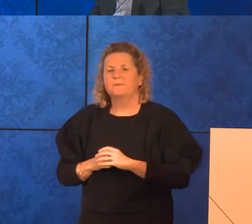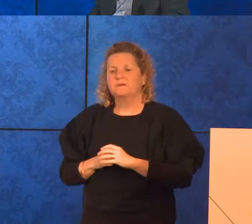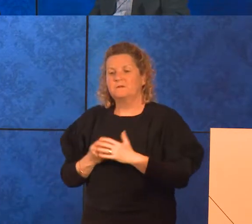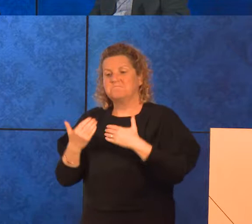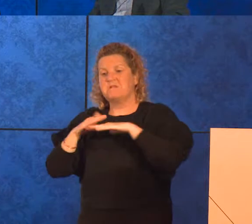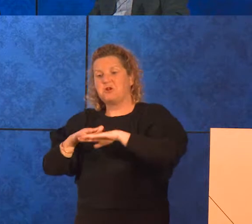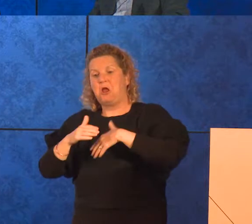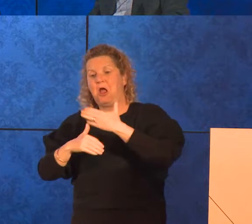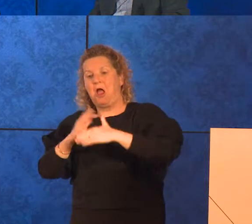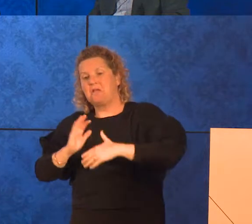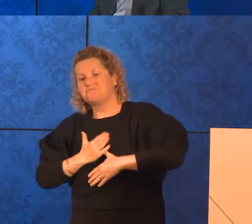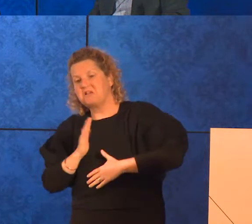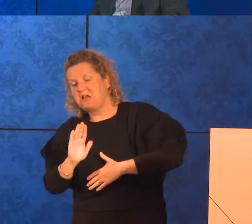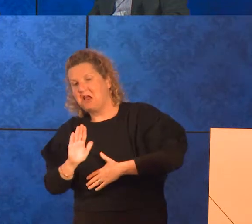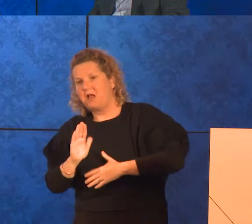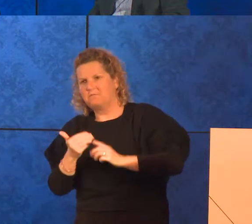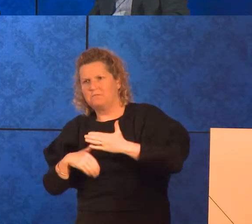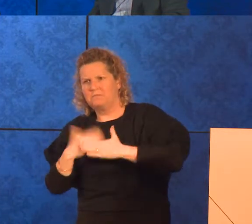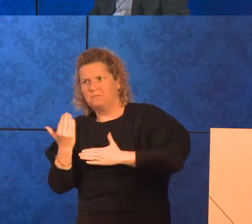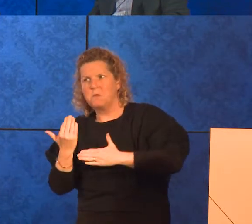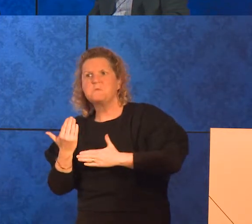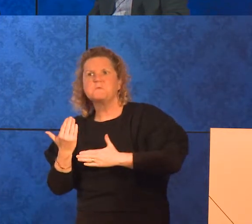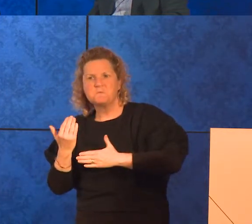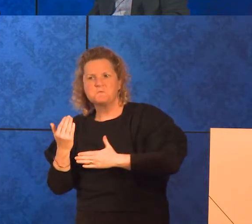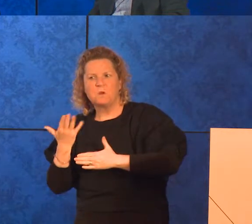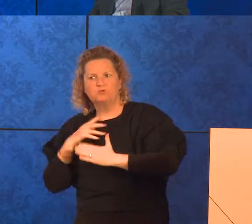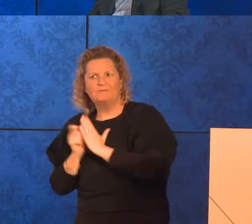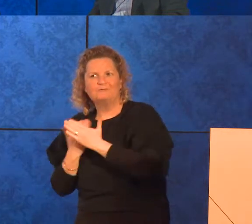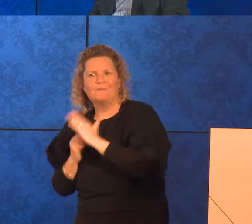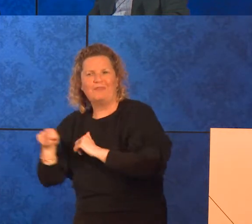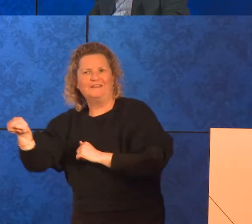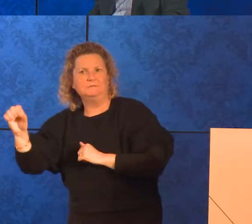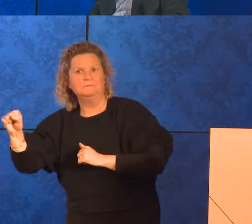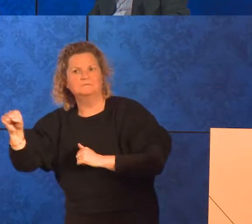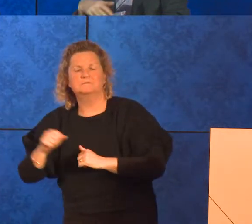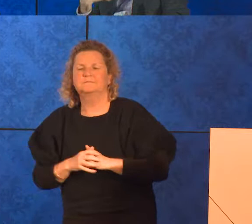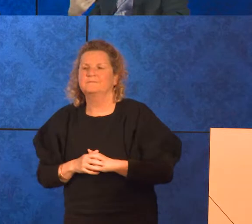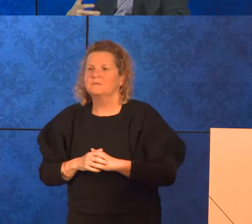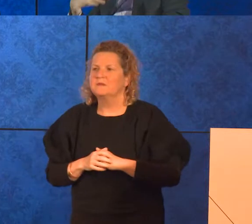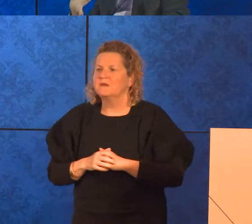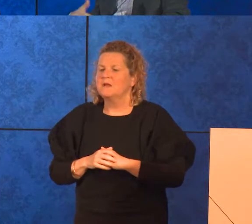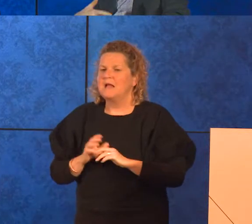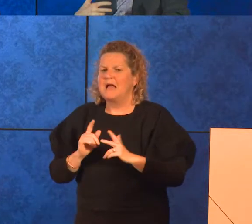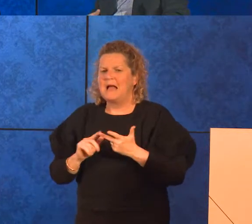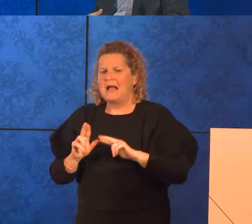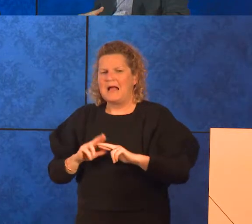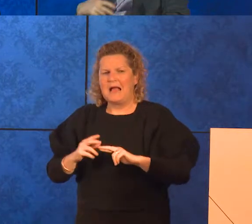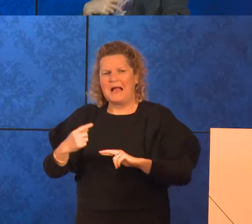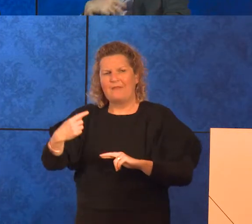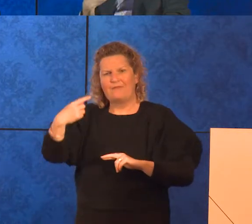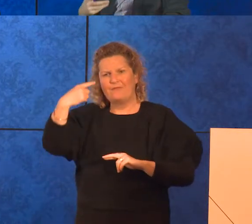the interest of a journalist. And I think what's most impactful is telling, as we've talked